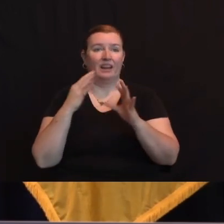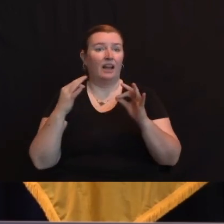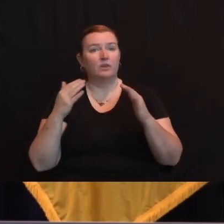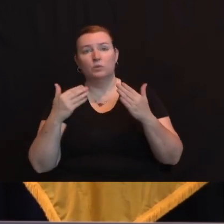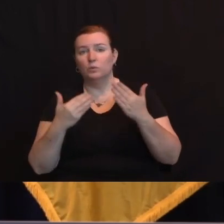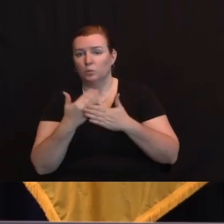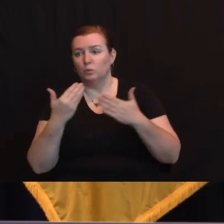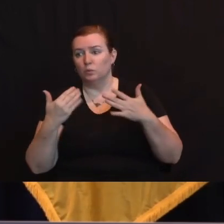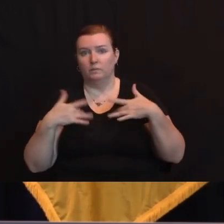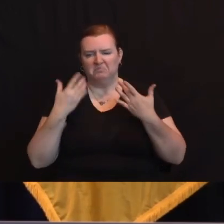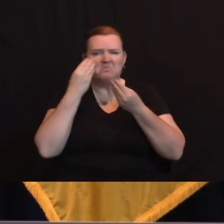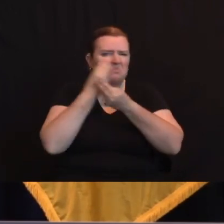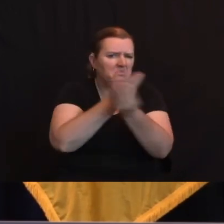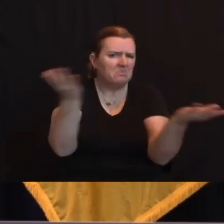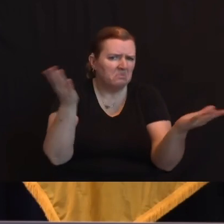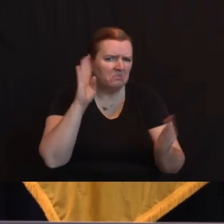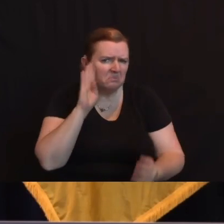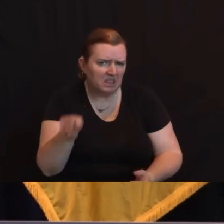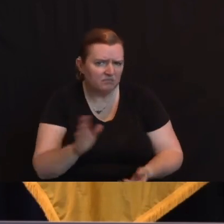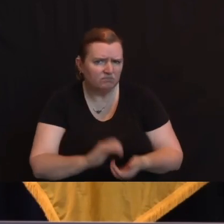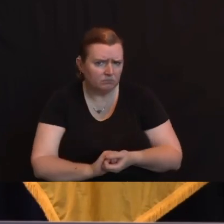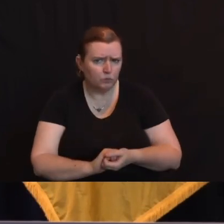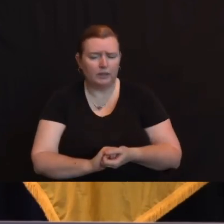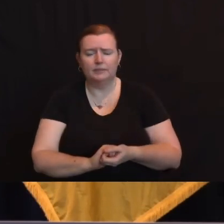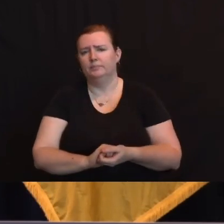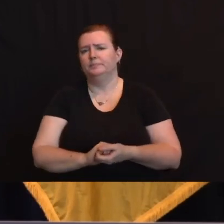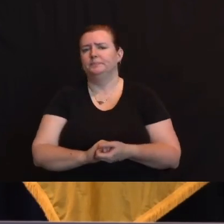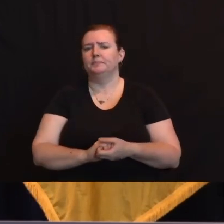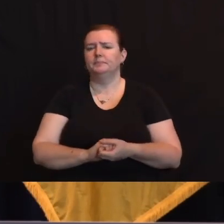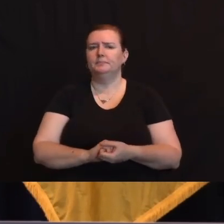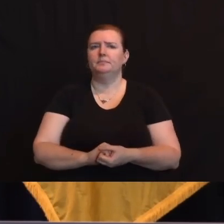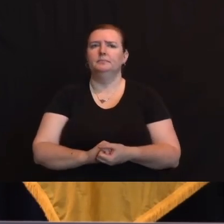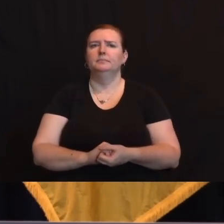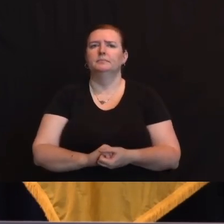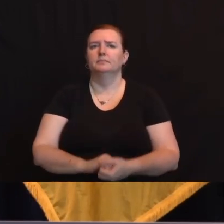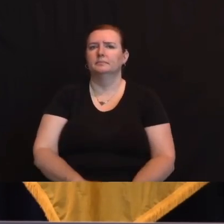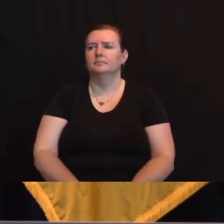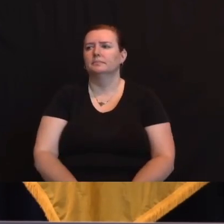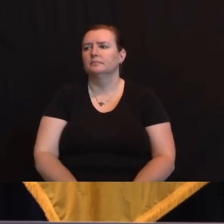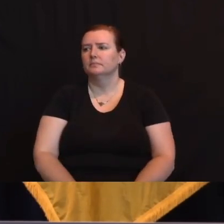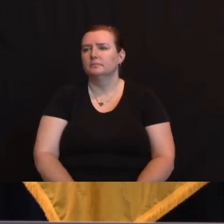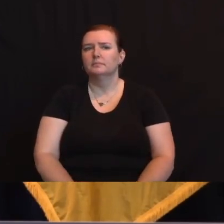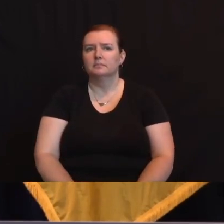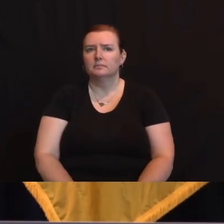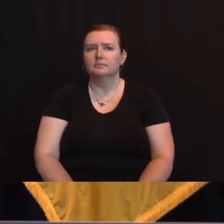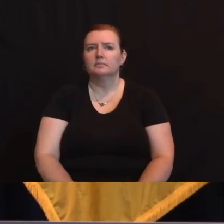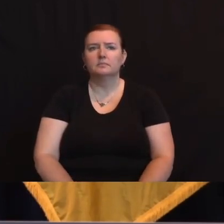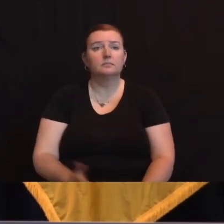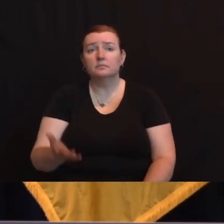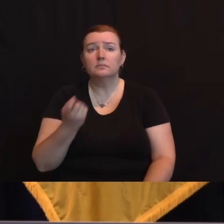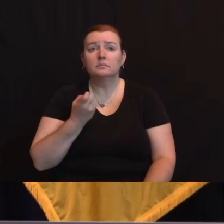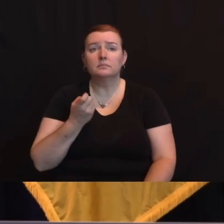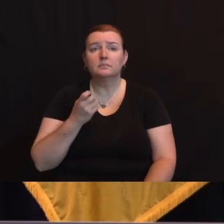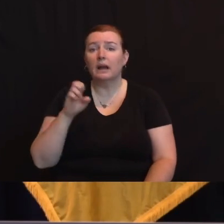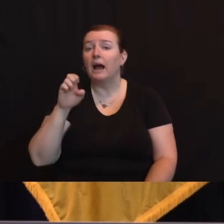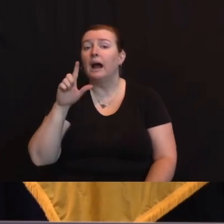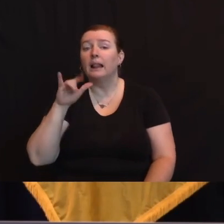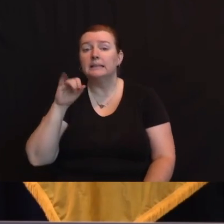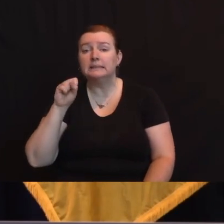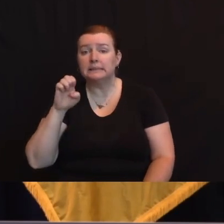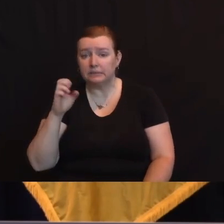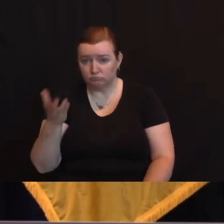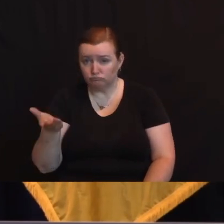will get that to you in some form or fashion by Wednesday, obviously at latest. So thank you for that. Elise, good afternoon. Hi, good